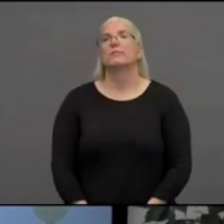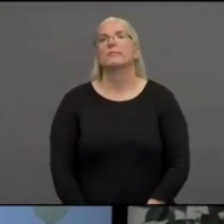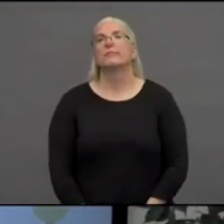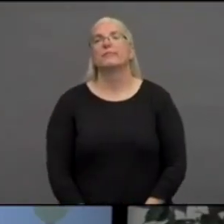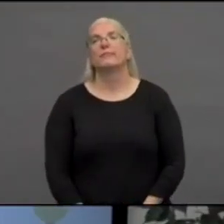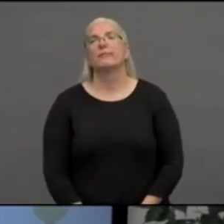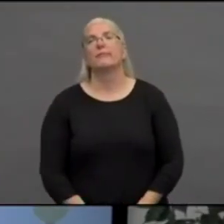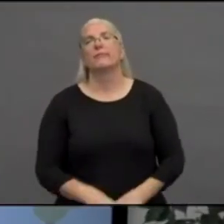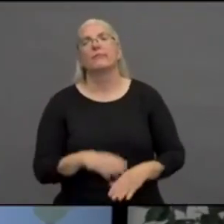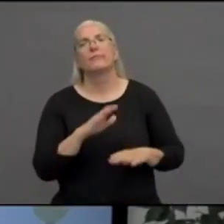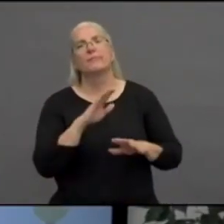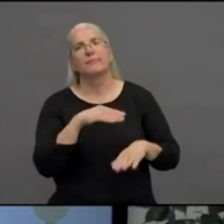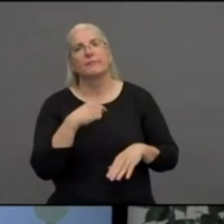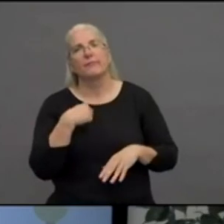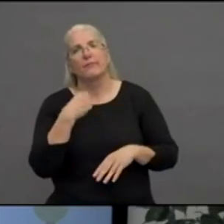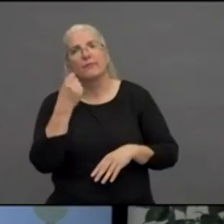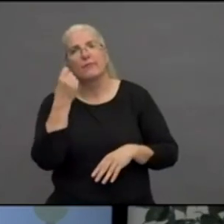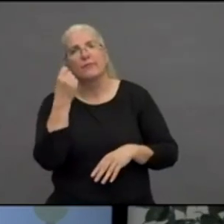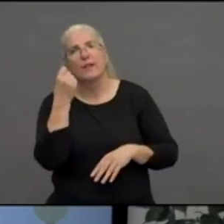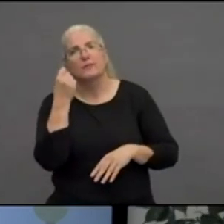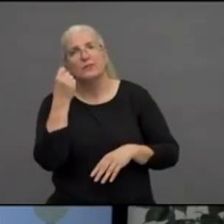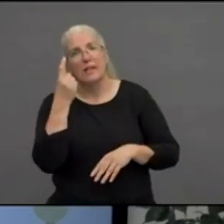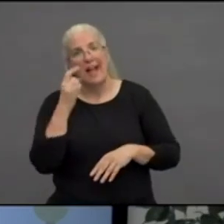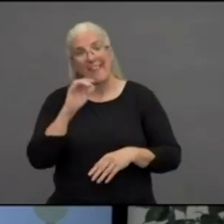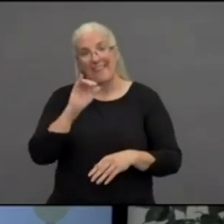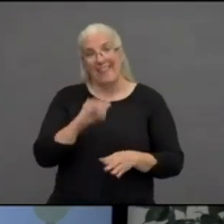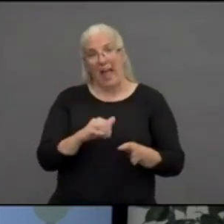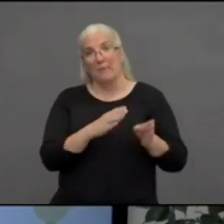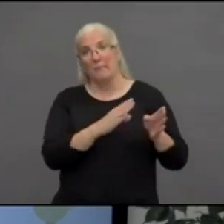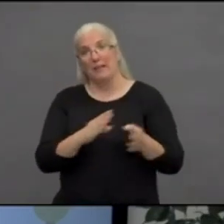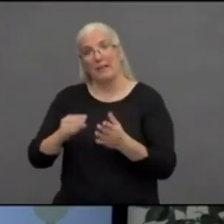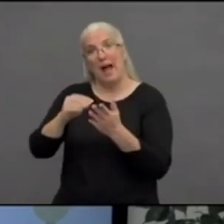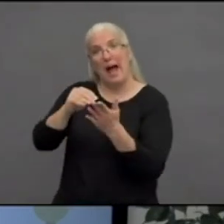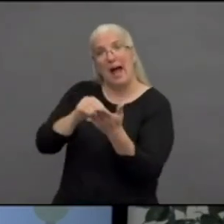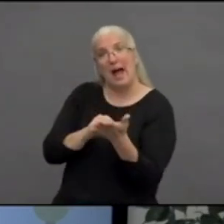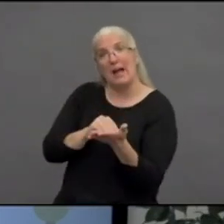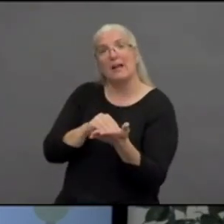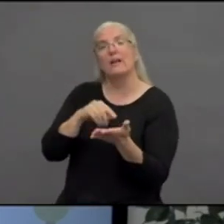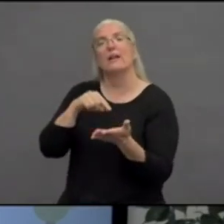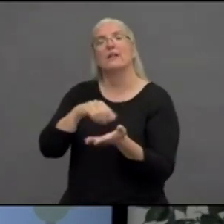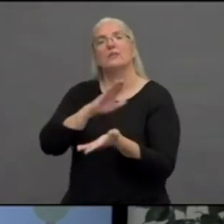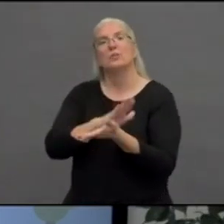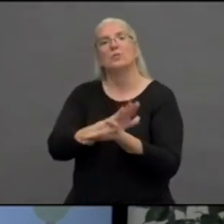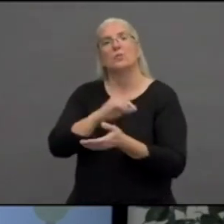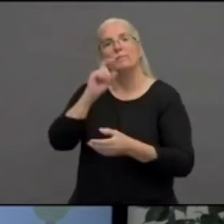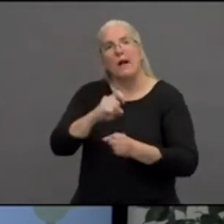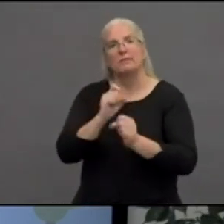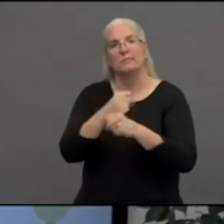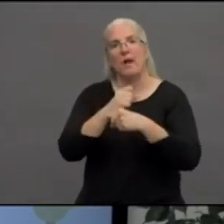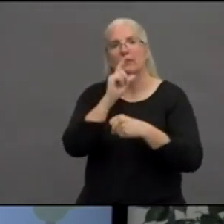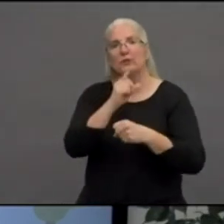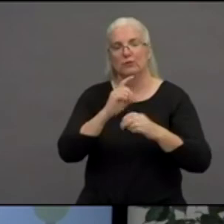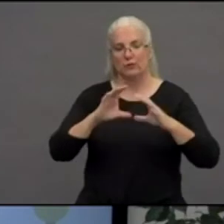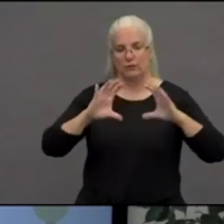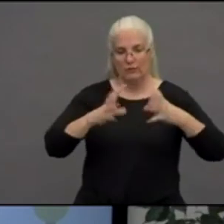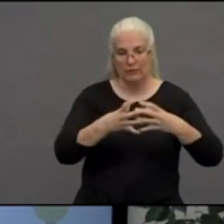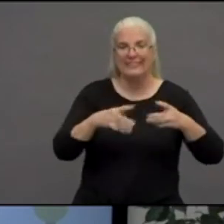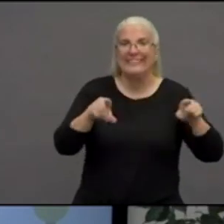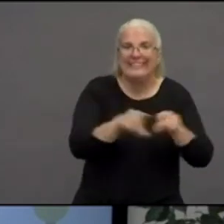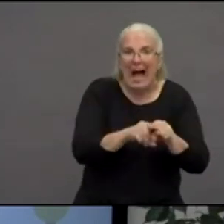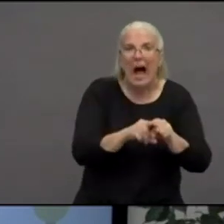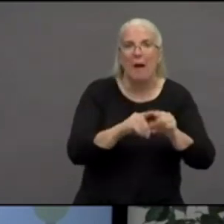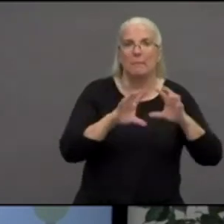school's reopening plan, schools are working to ensure stable cohorts for students.